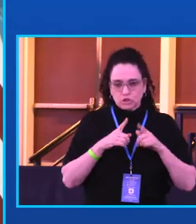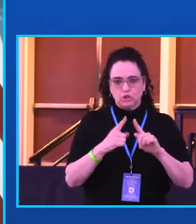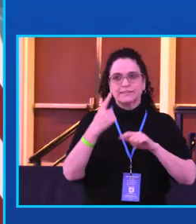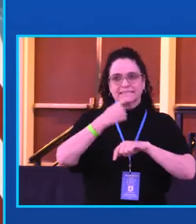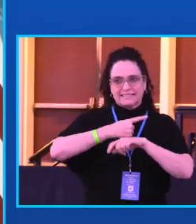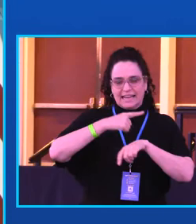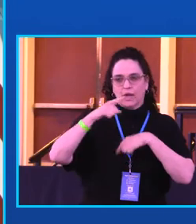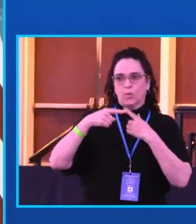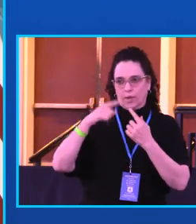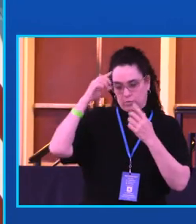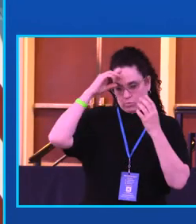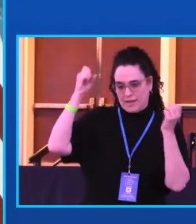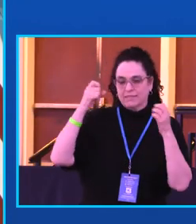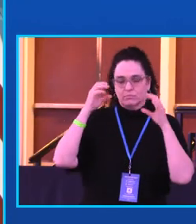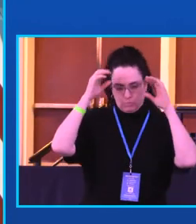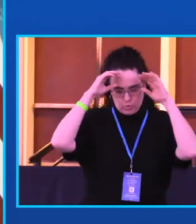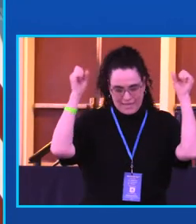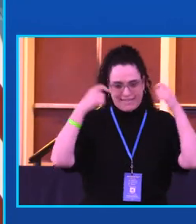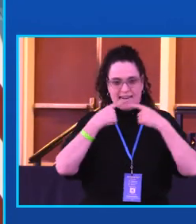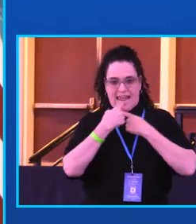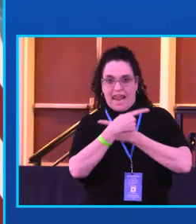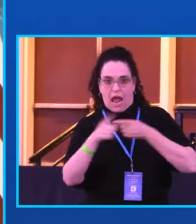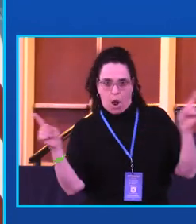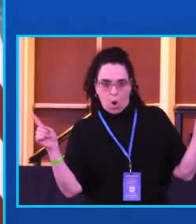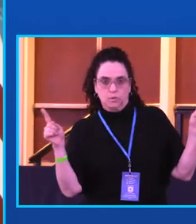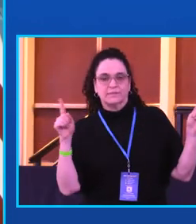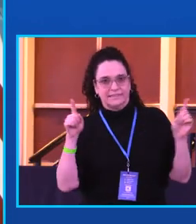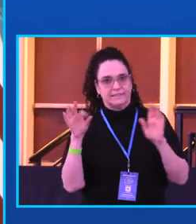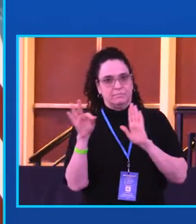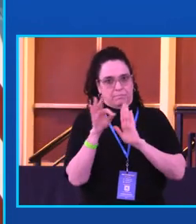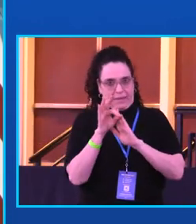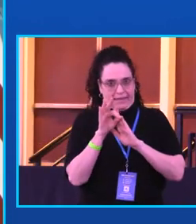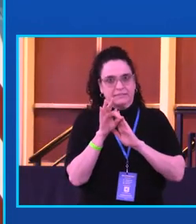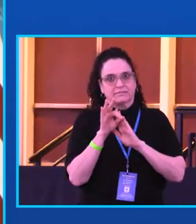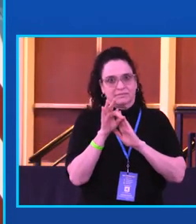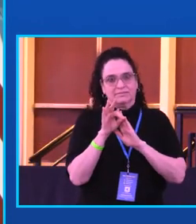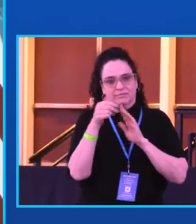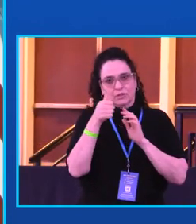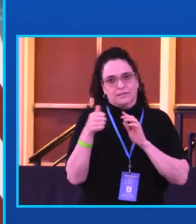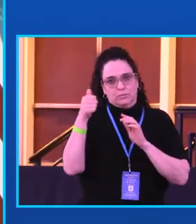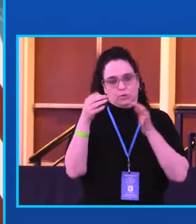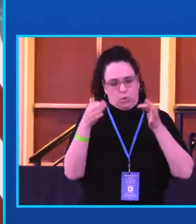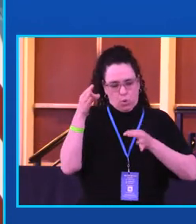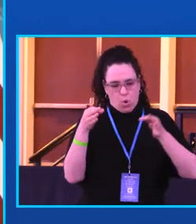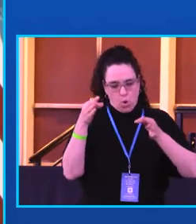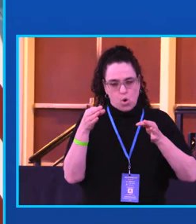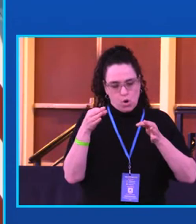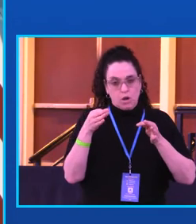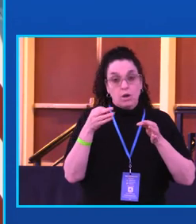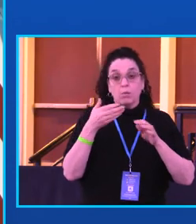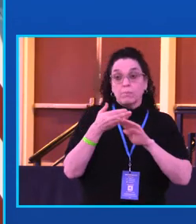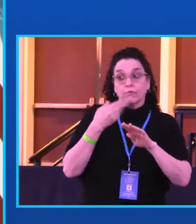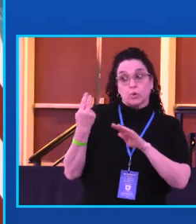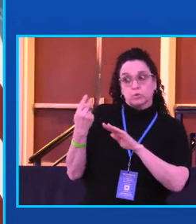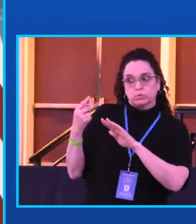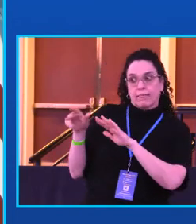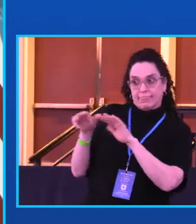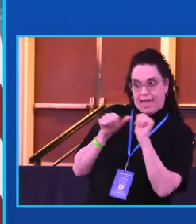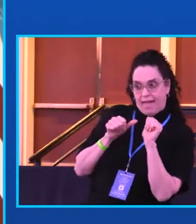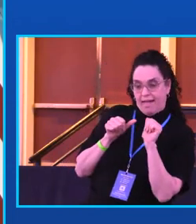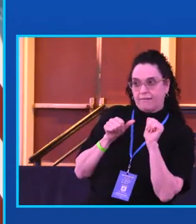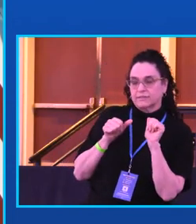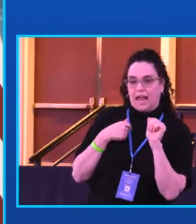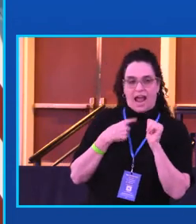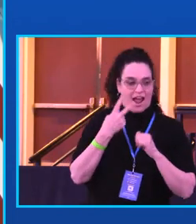he announced his nomination, and many of you may have watched it on television. And so we were in the back before we went out, and before we walked out, I just looked